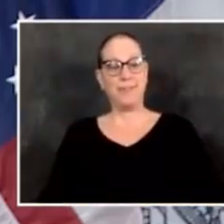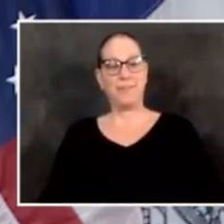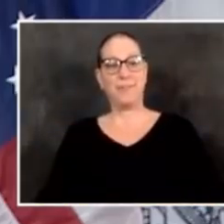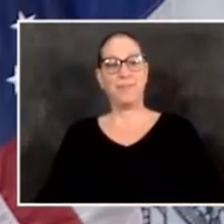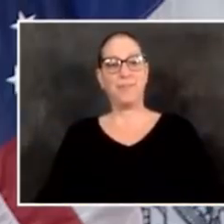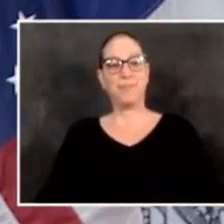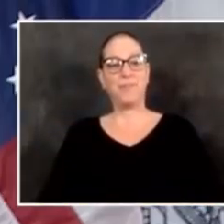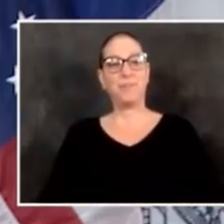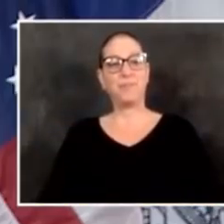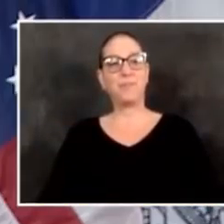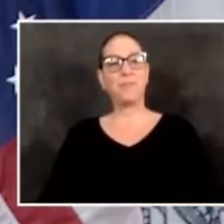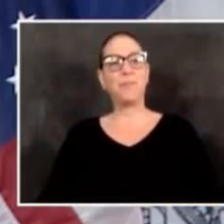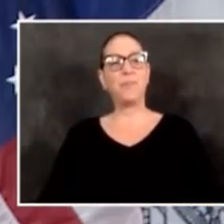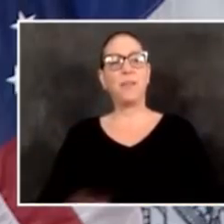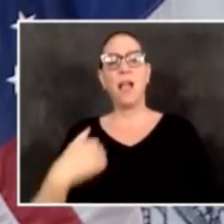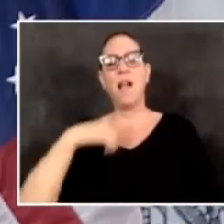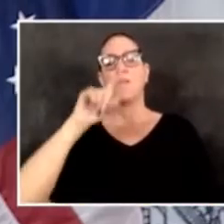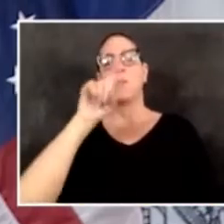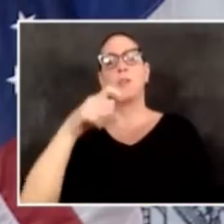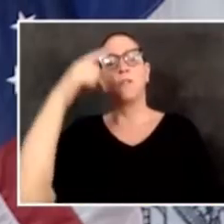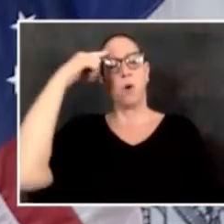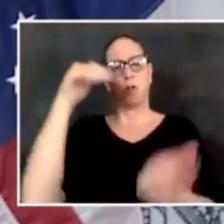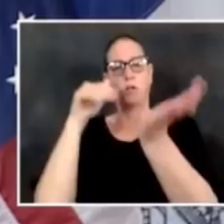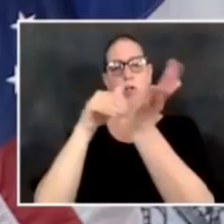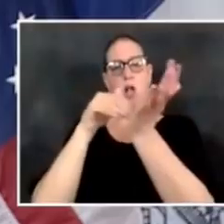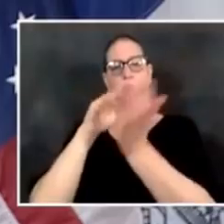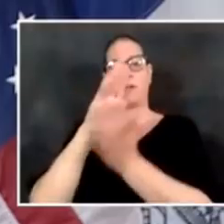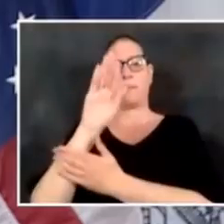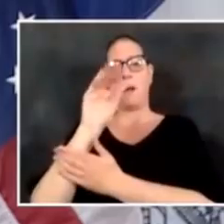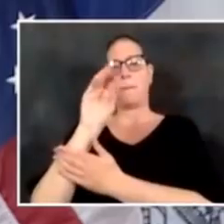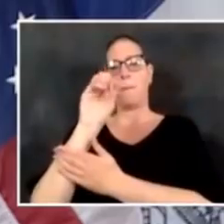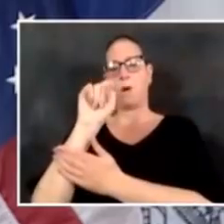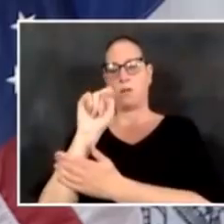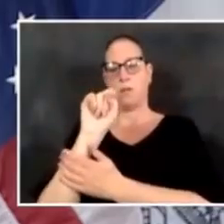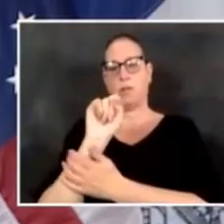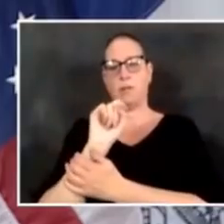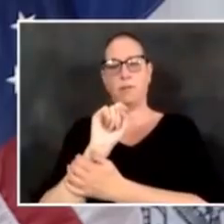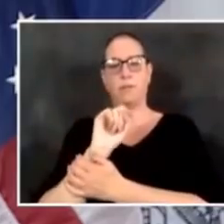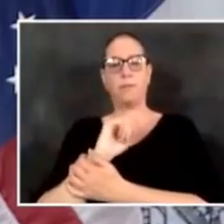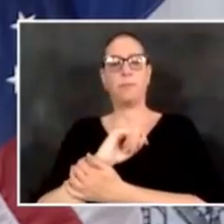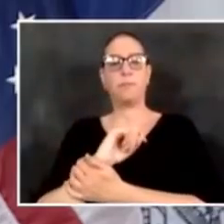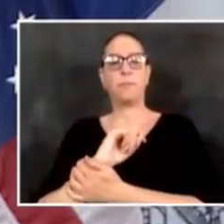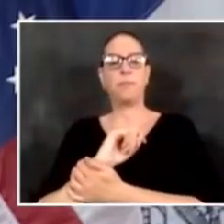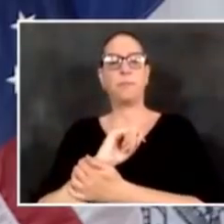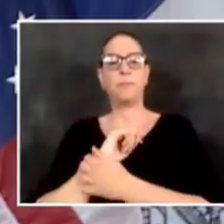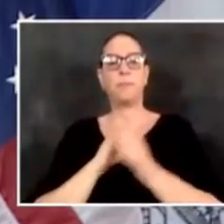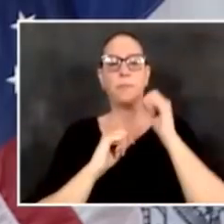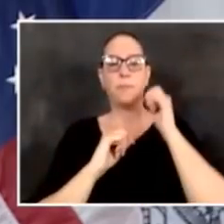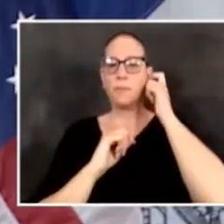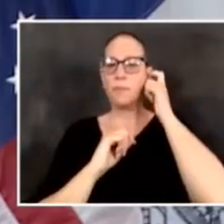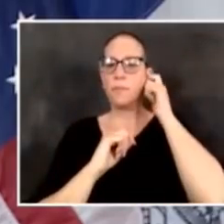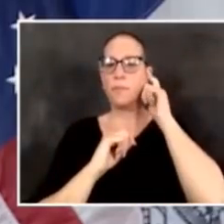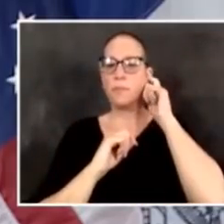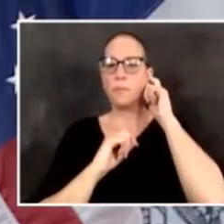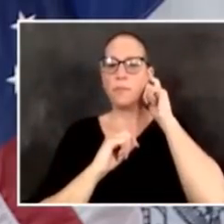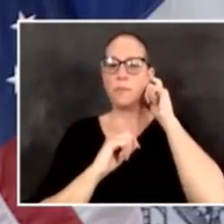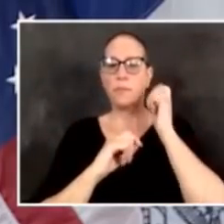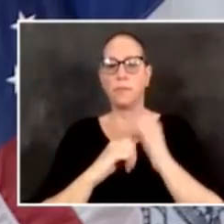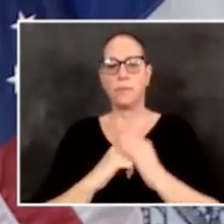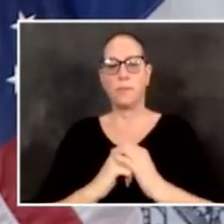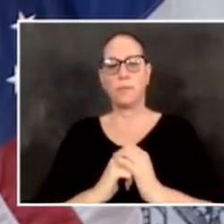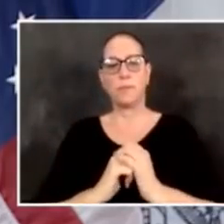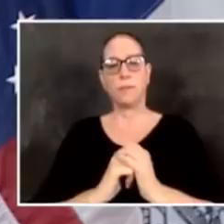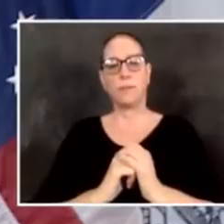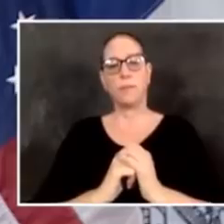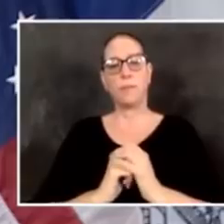Health Commissioner. I'm wondering, actually, two questions. Where do we stand as far as the mortality rate goes